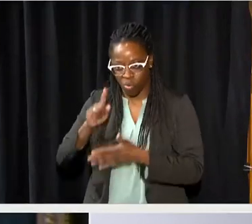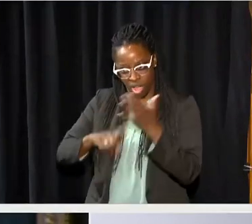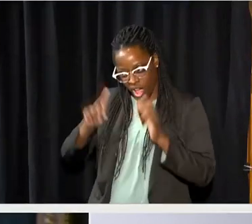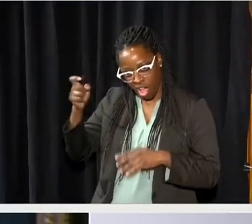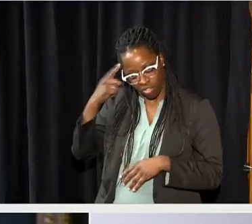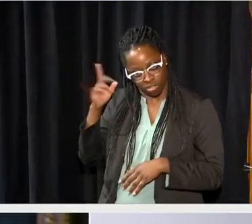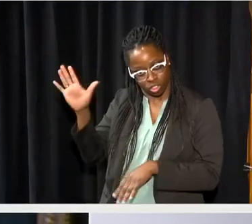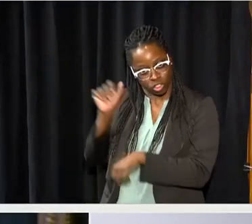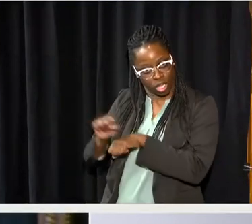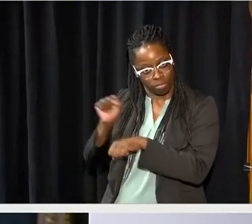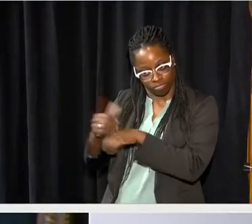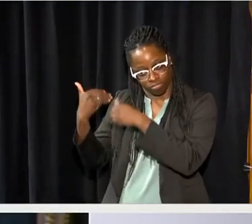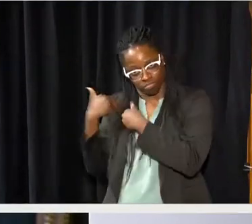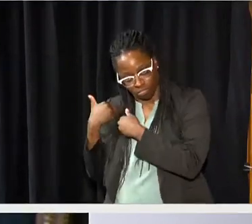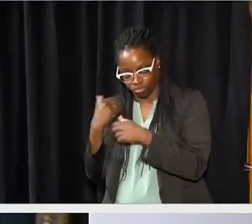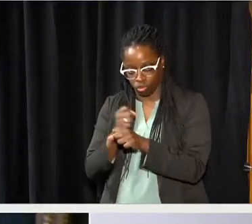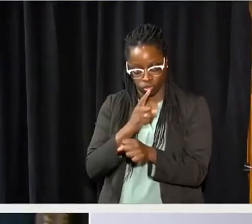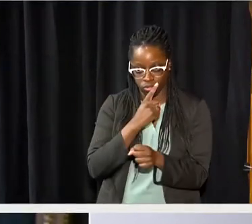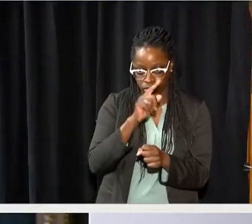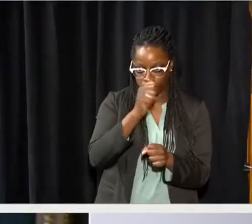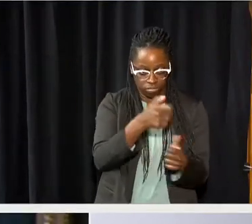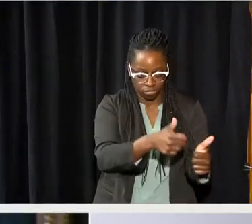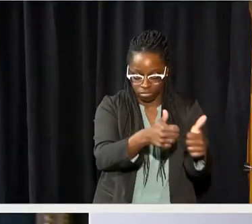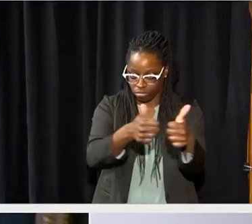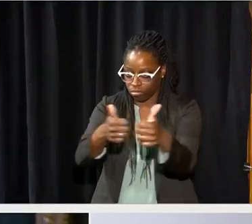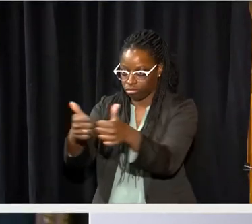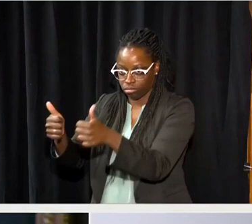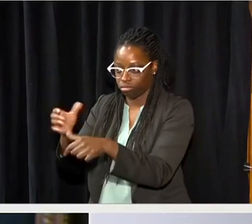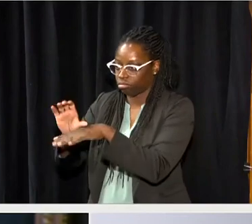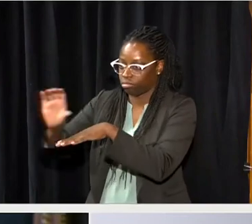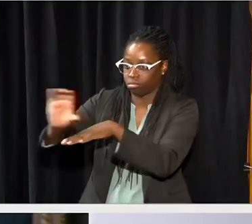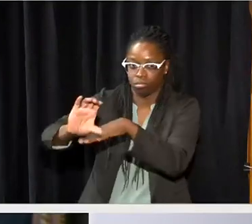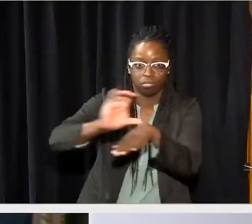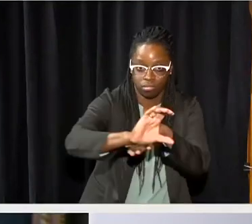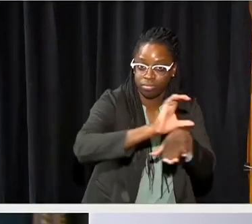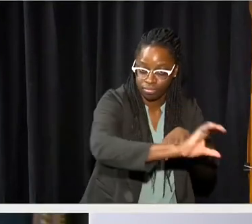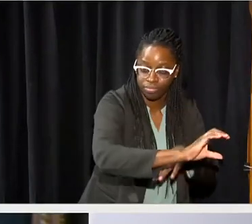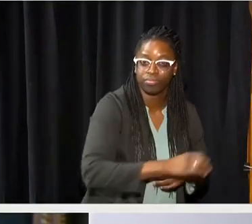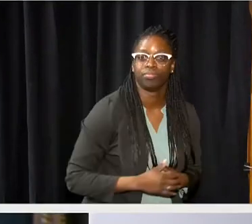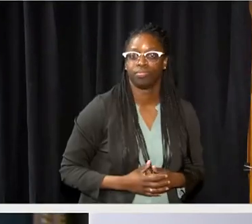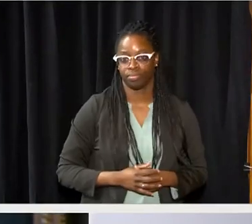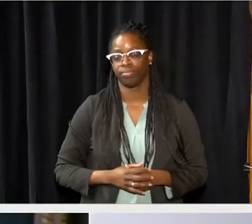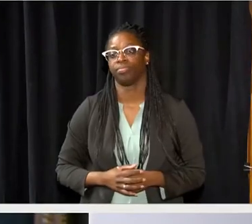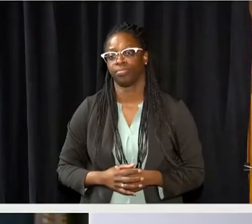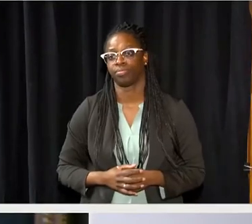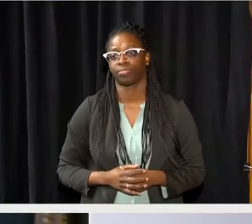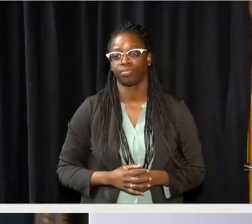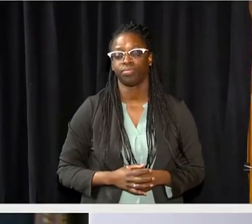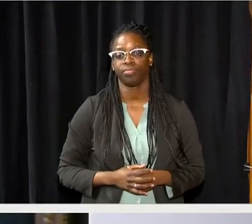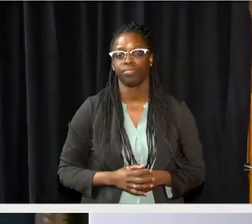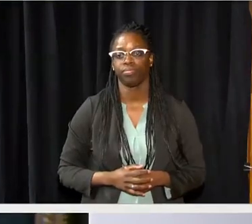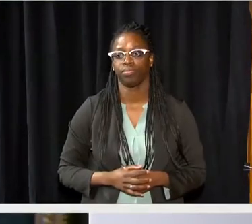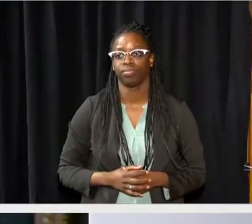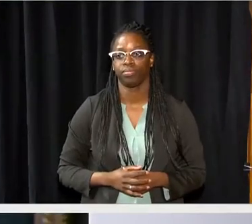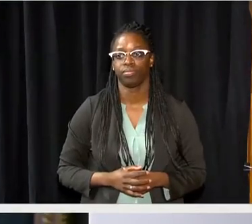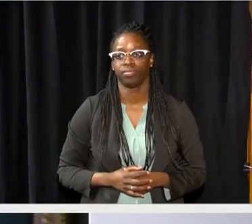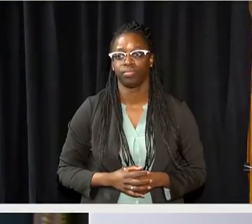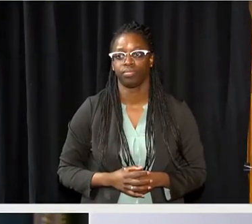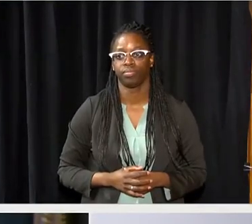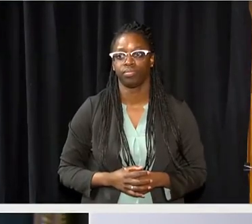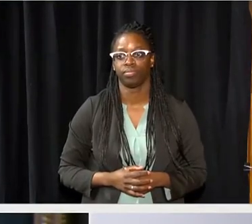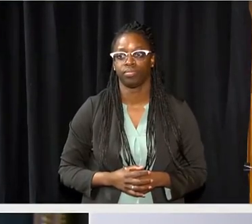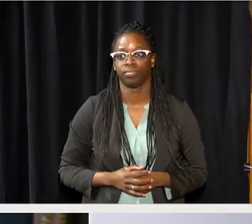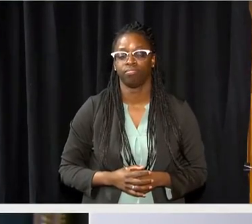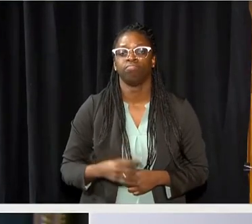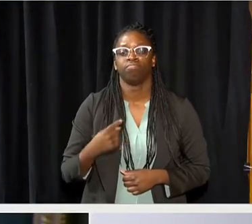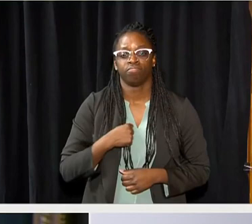about, bringing help and bringing hope to those that we serve. Now, I still